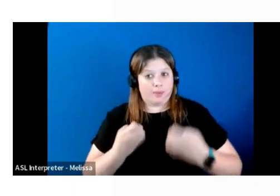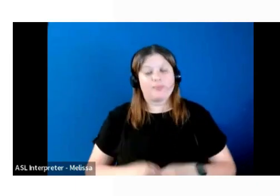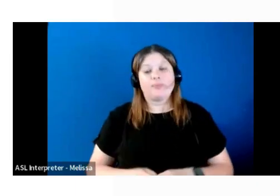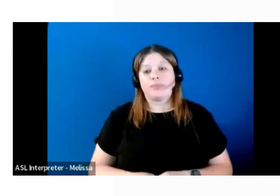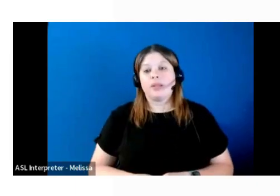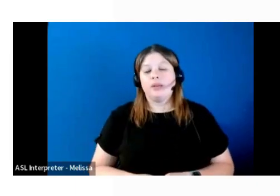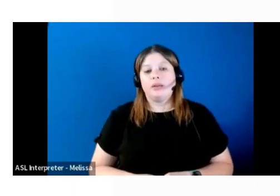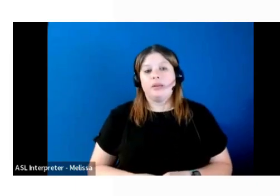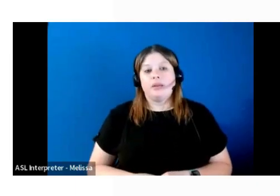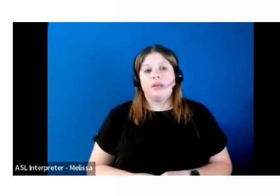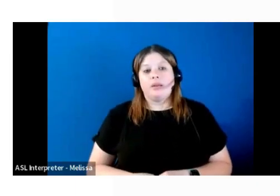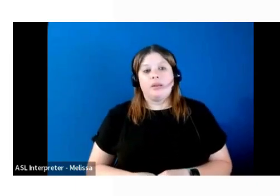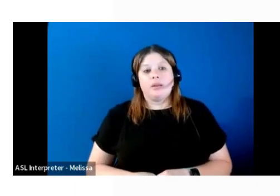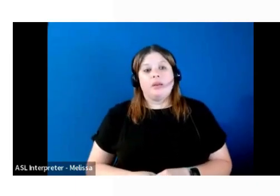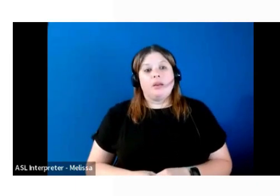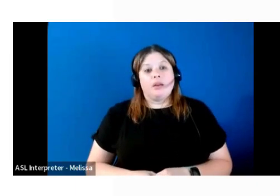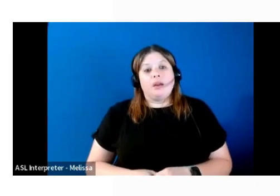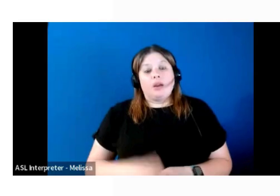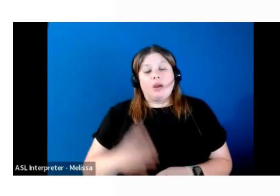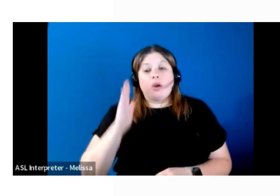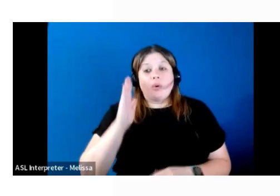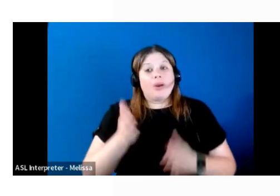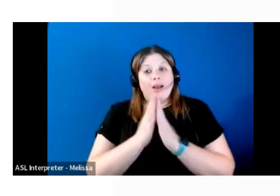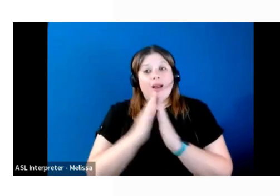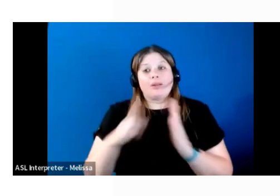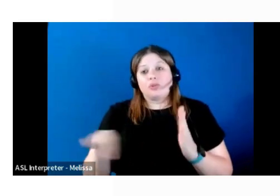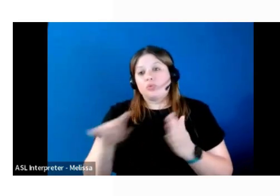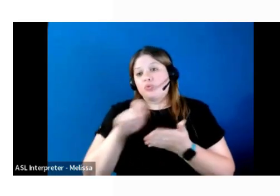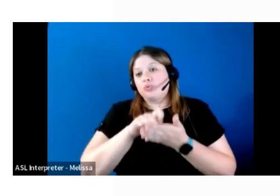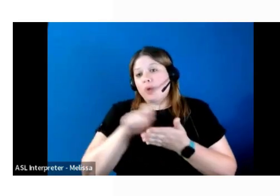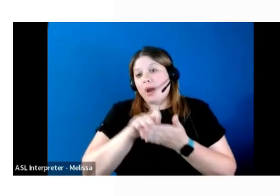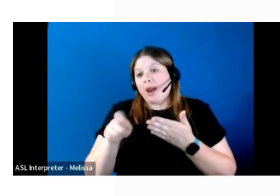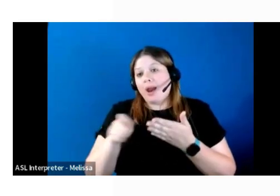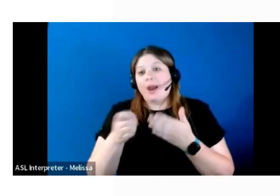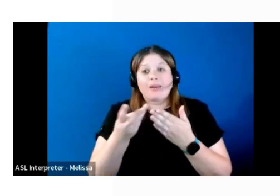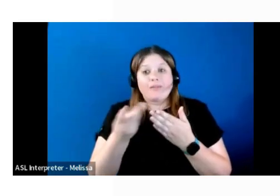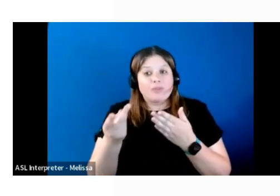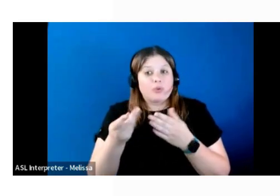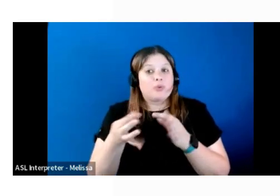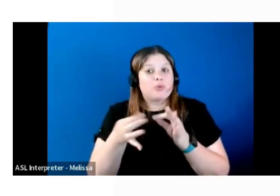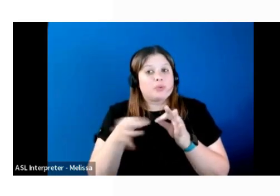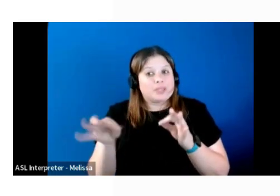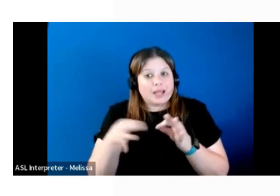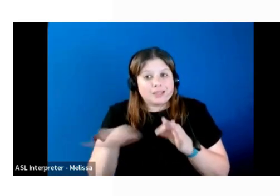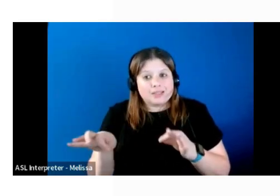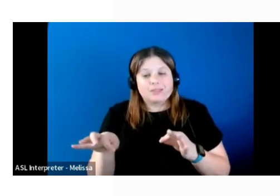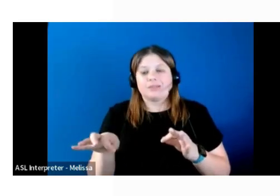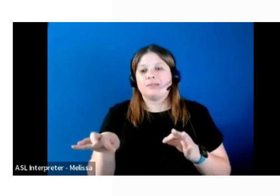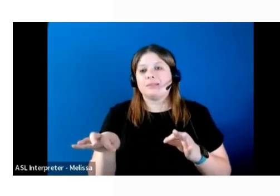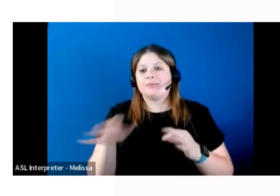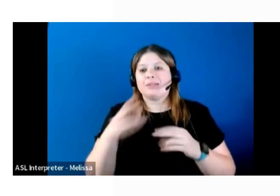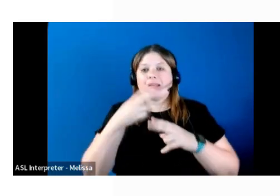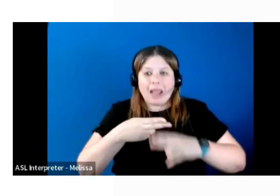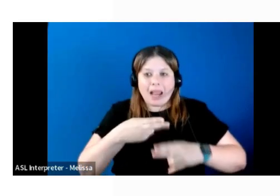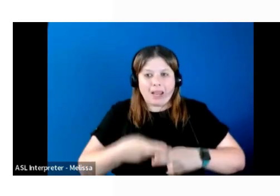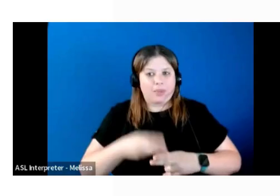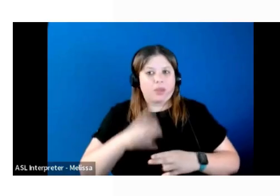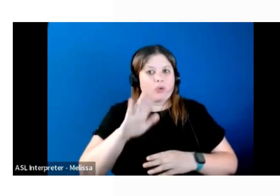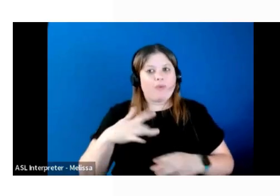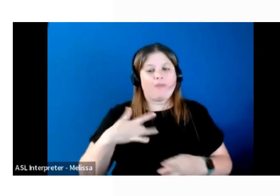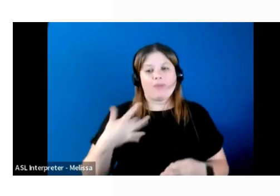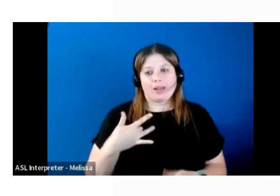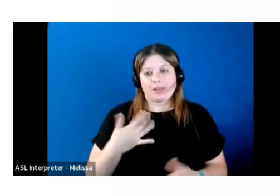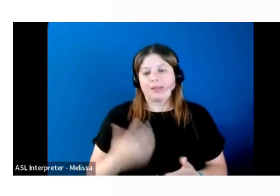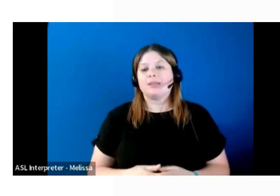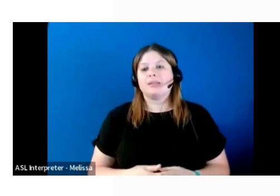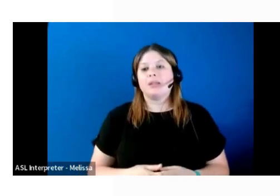going to invite you to write a few sentences naming your feelings. Um, and for